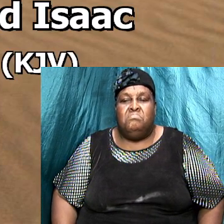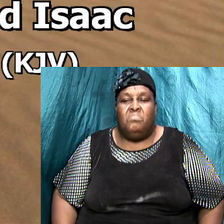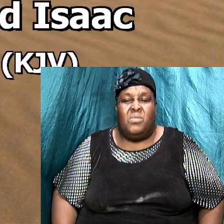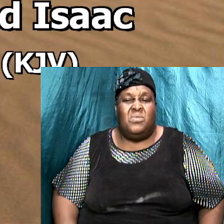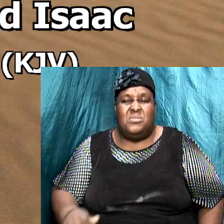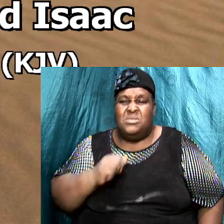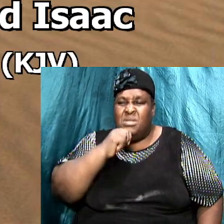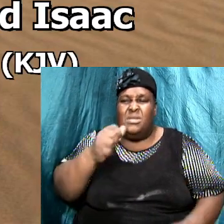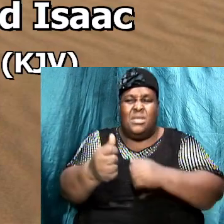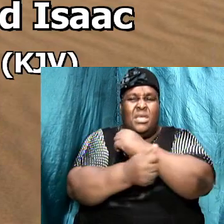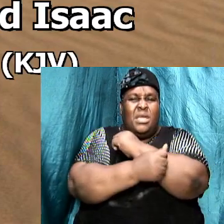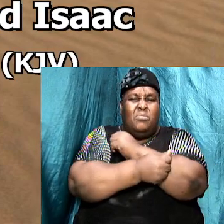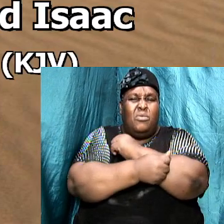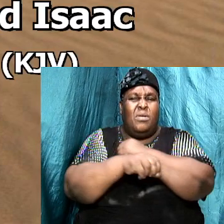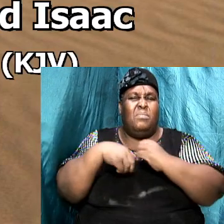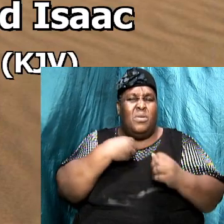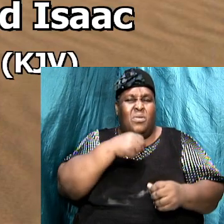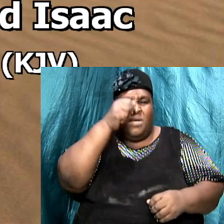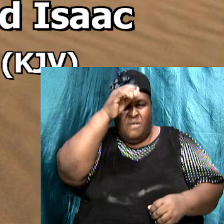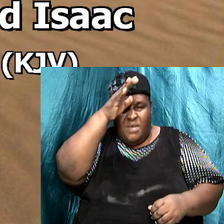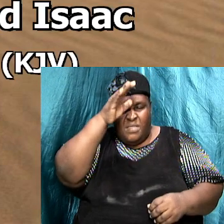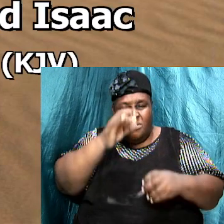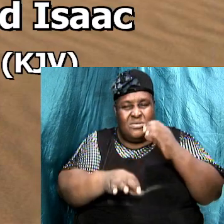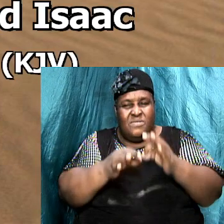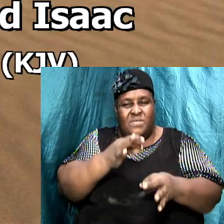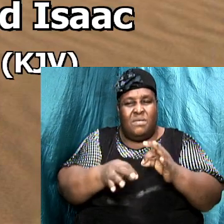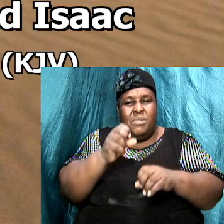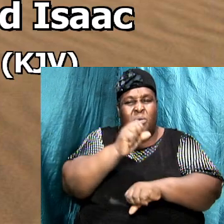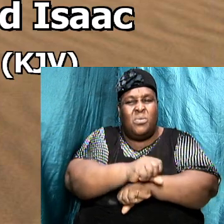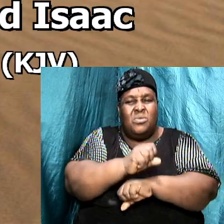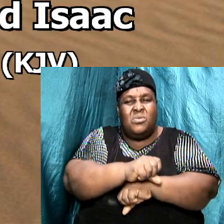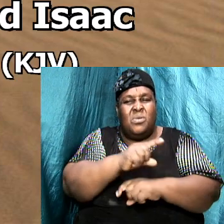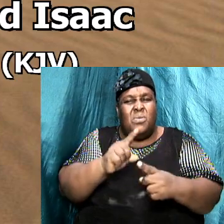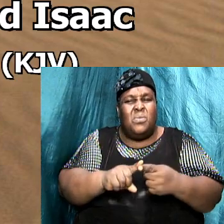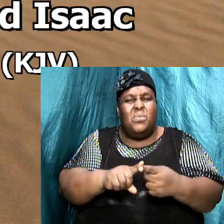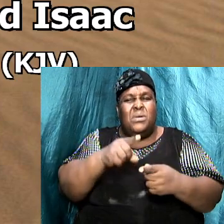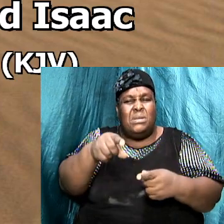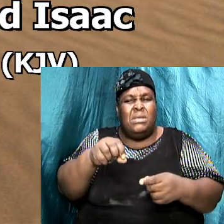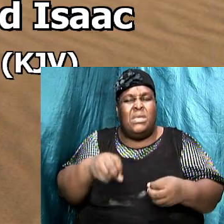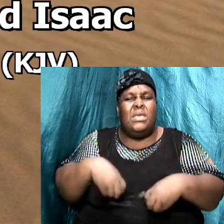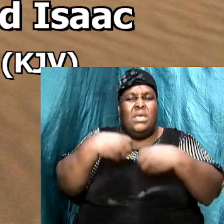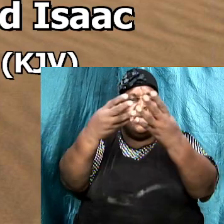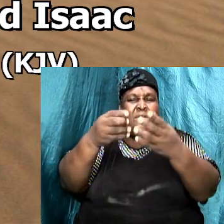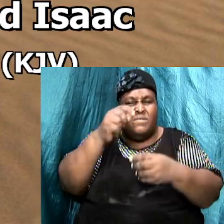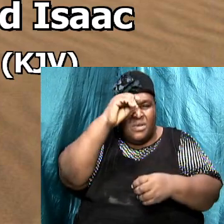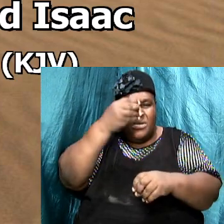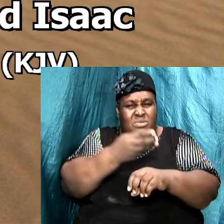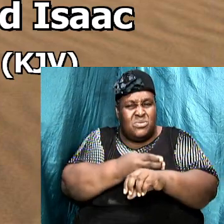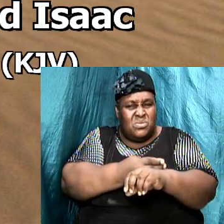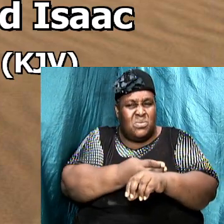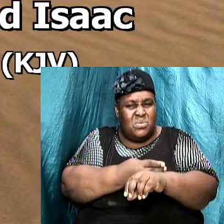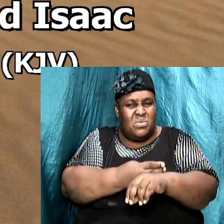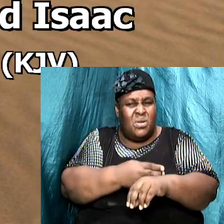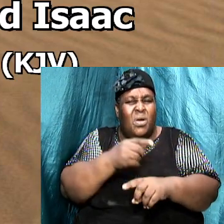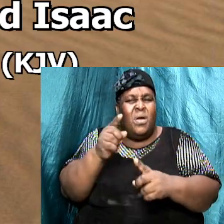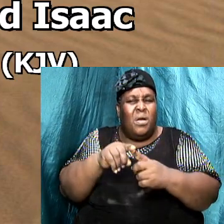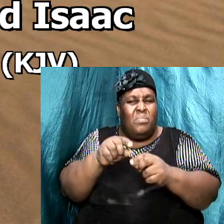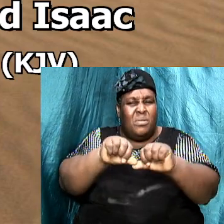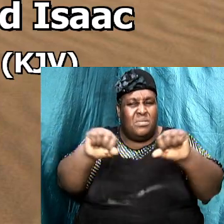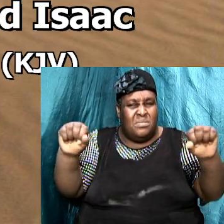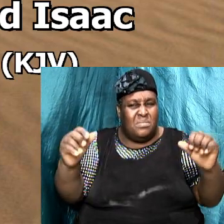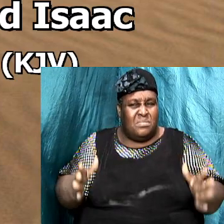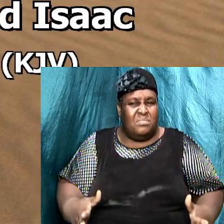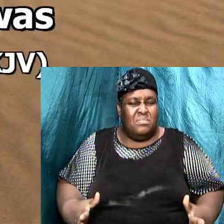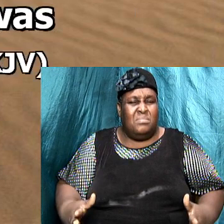Was not Abraham our father justified by works when he had offered up Isaac, his son, upon the